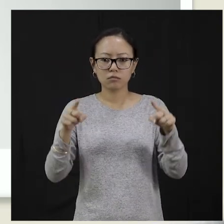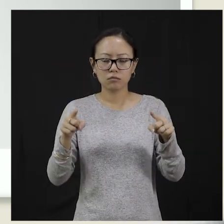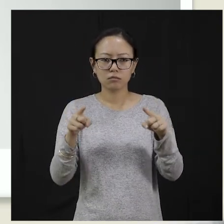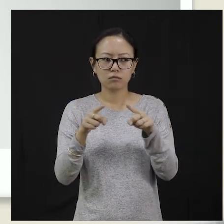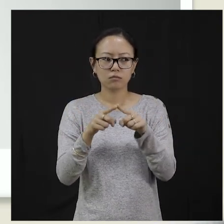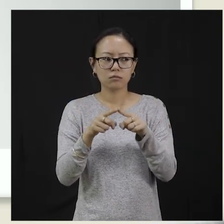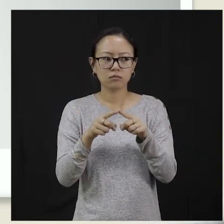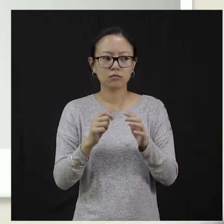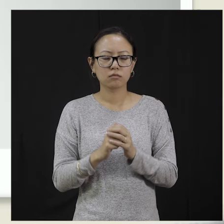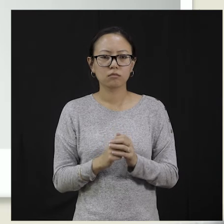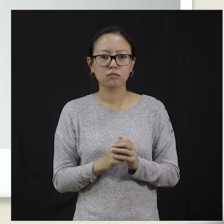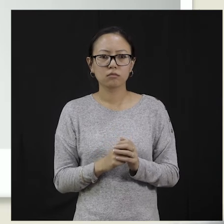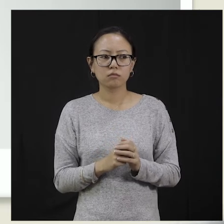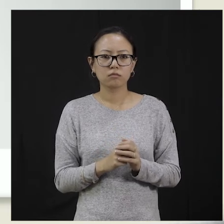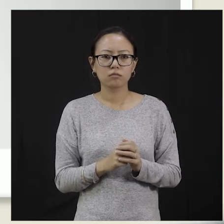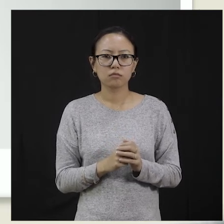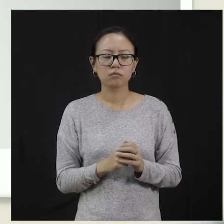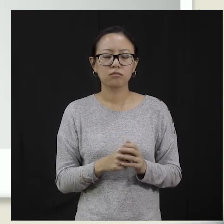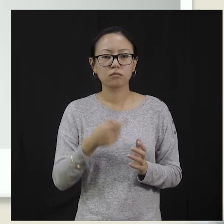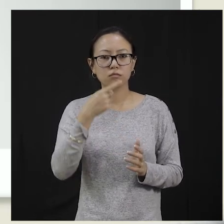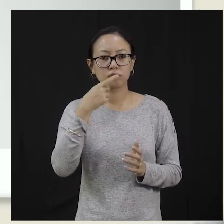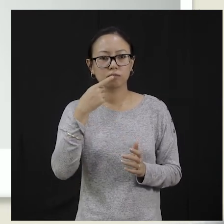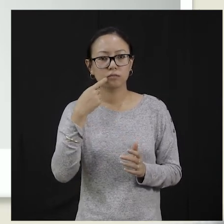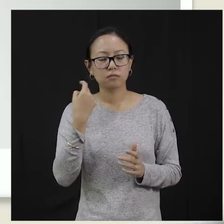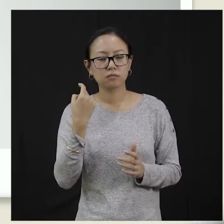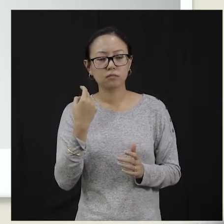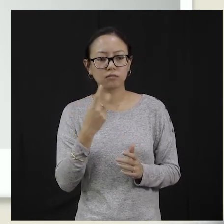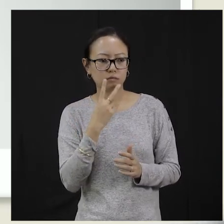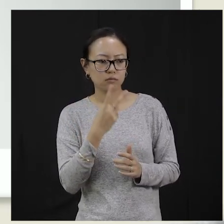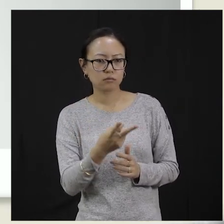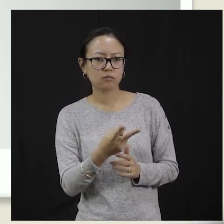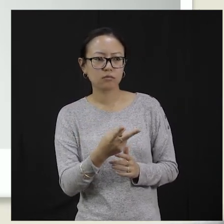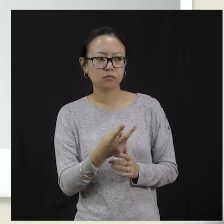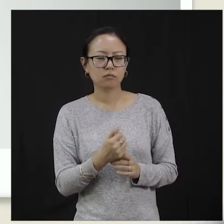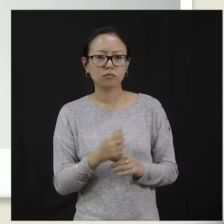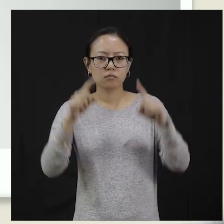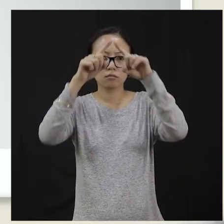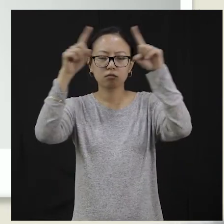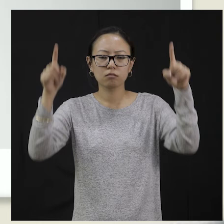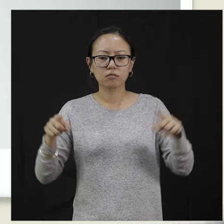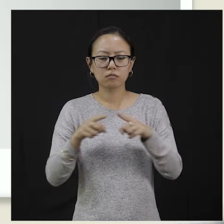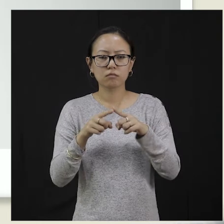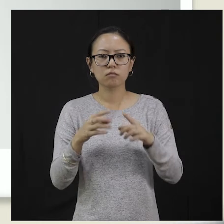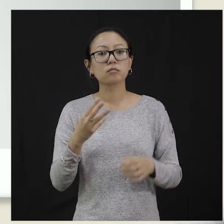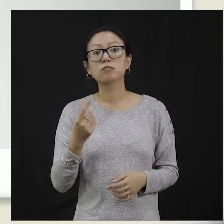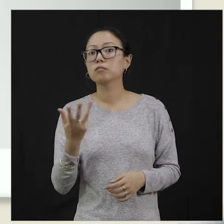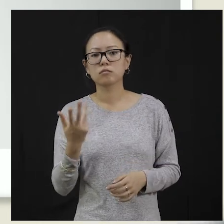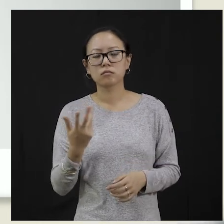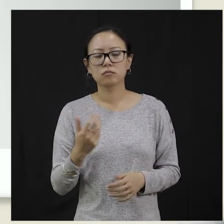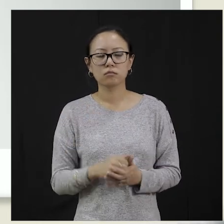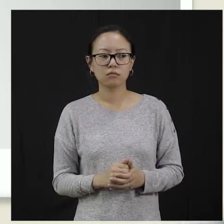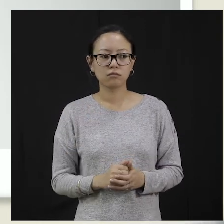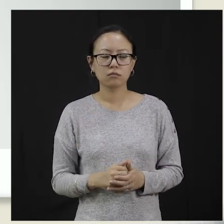You can see the squares in which color? Red color. Yes, 6 squares. 6 squares